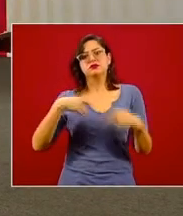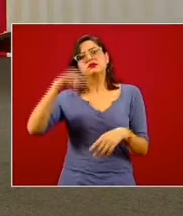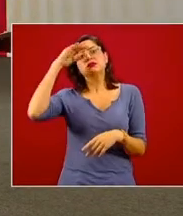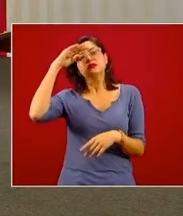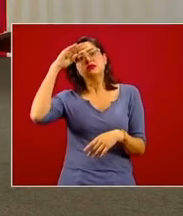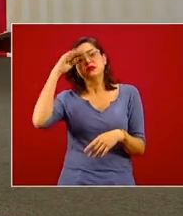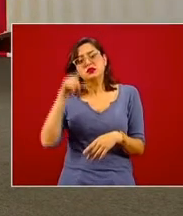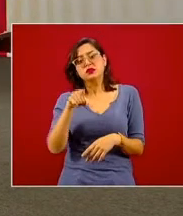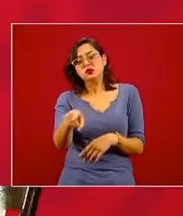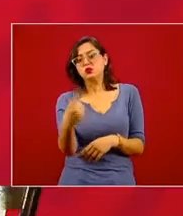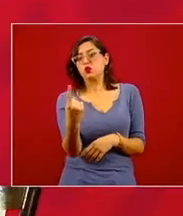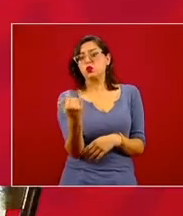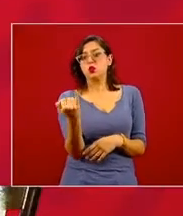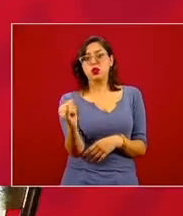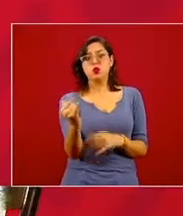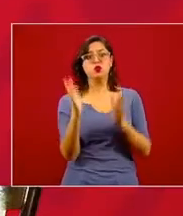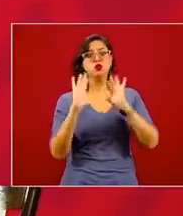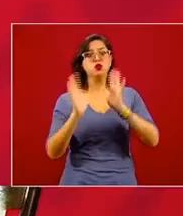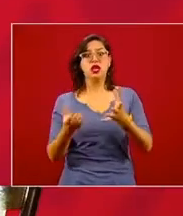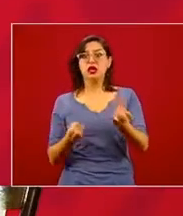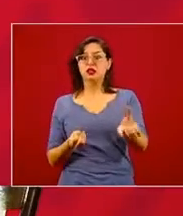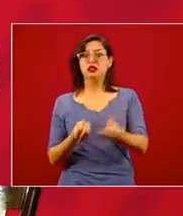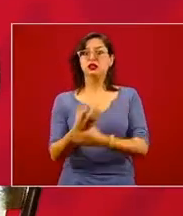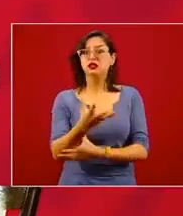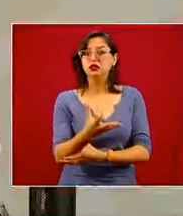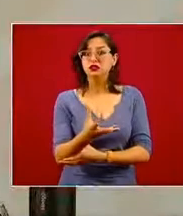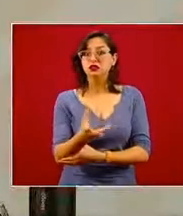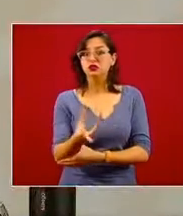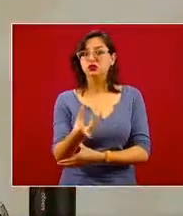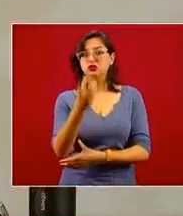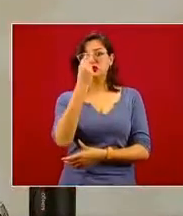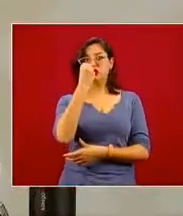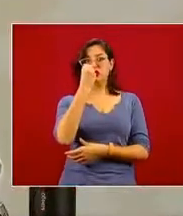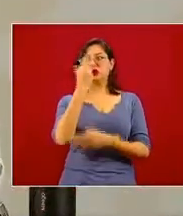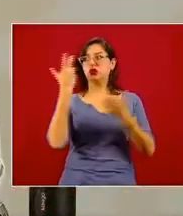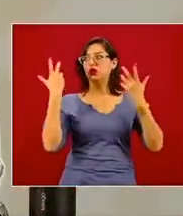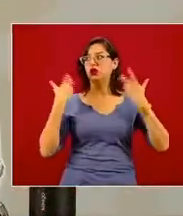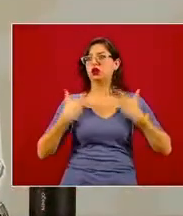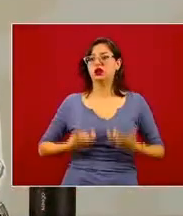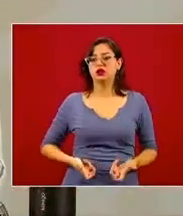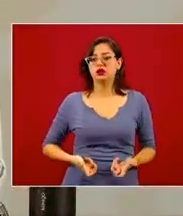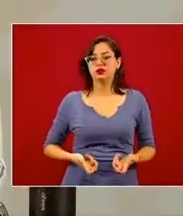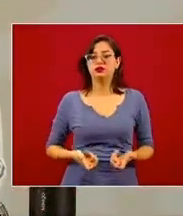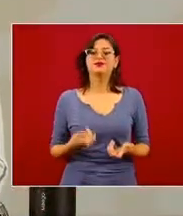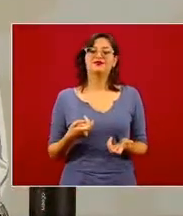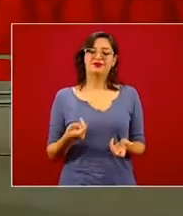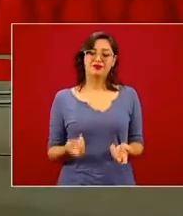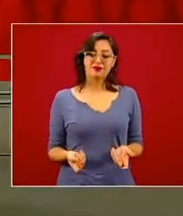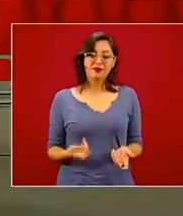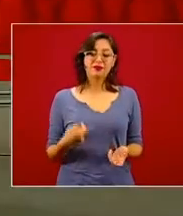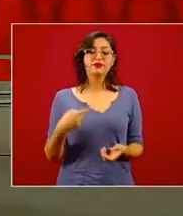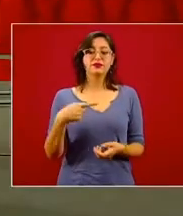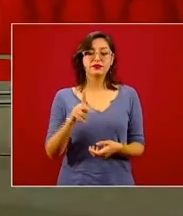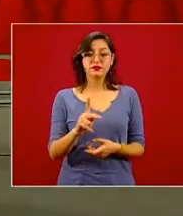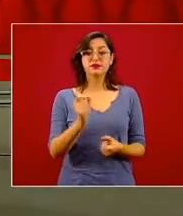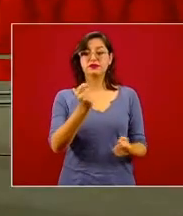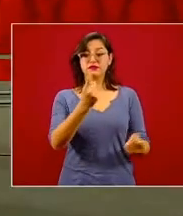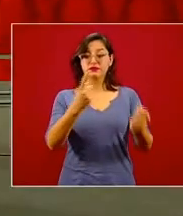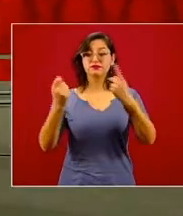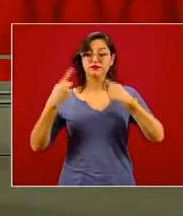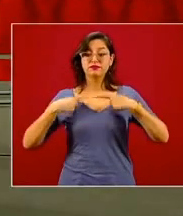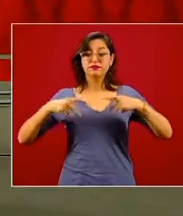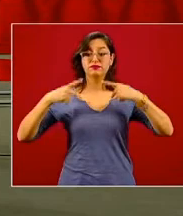and of course, fatalities. This, of course, can affect people who thought that June 1st meant